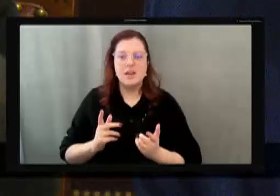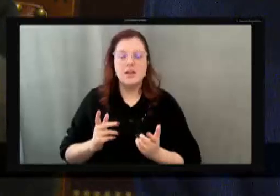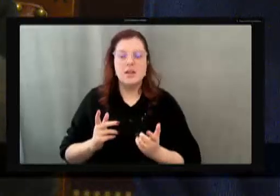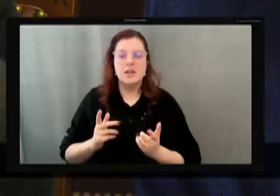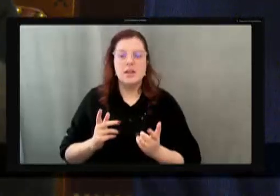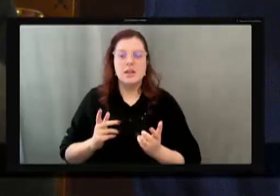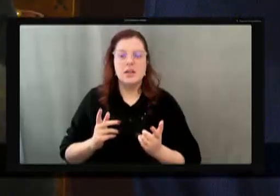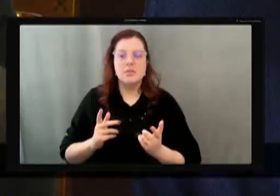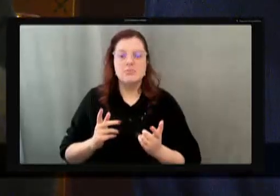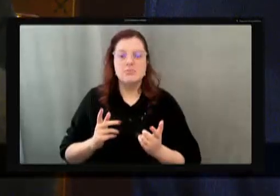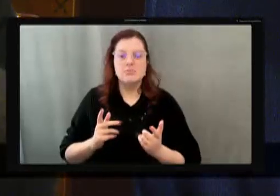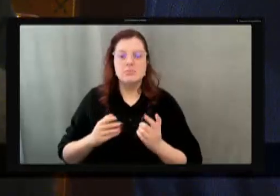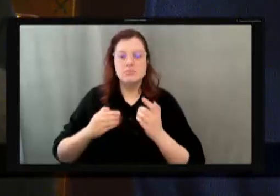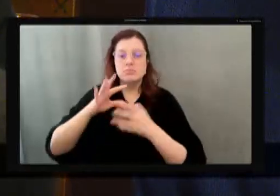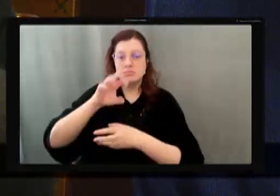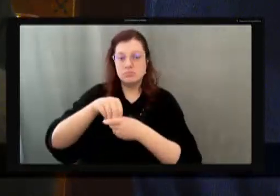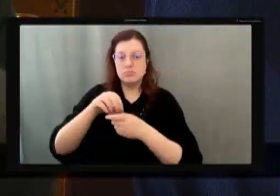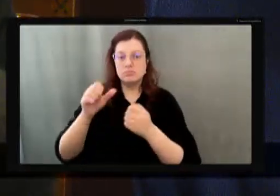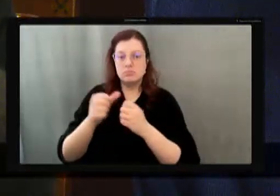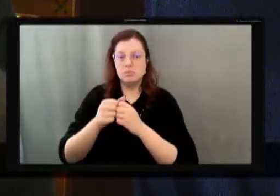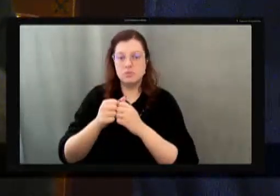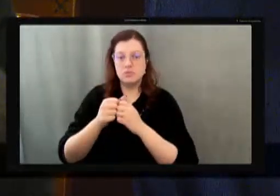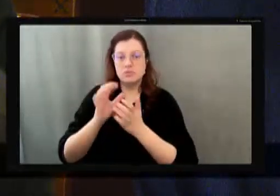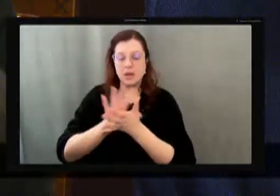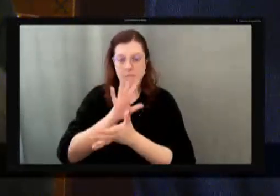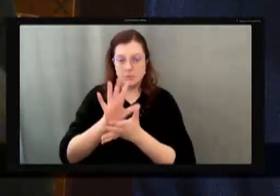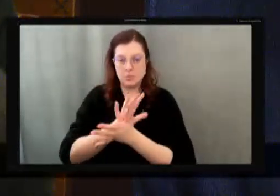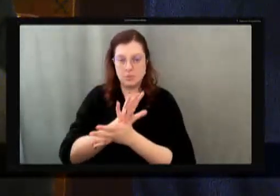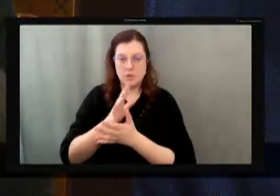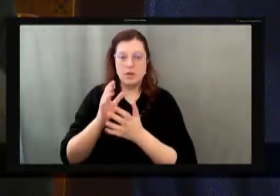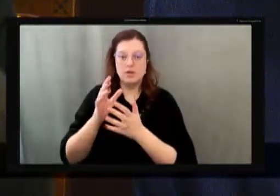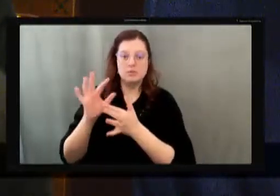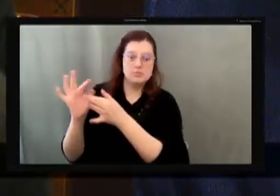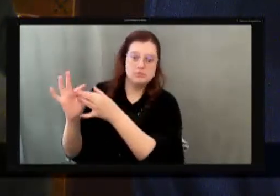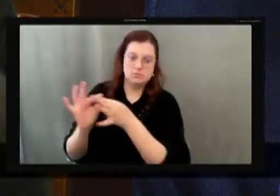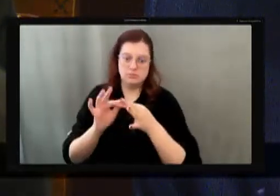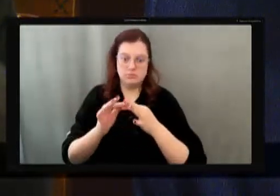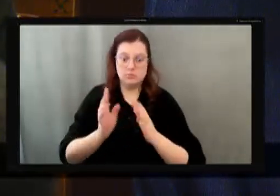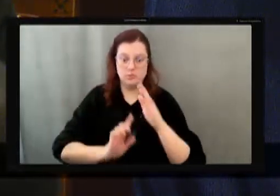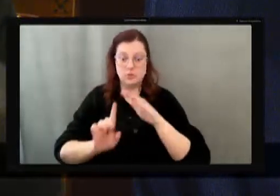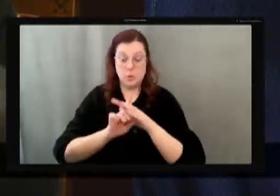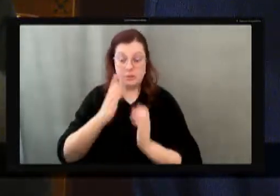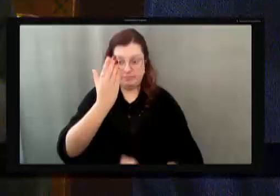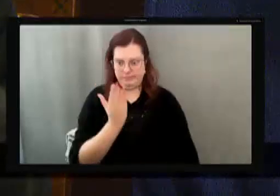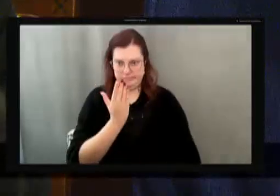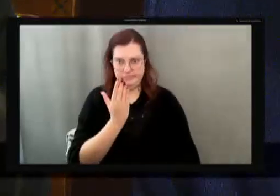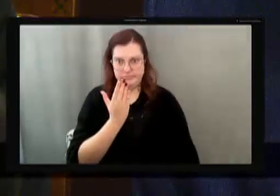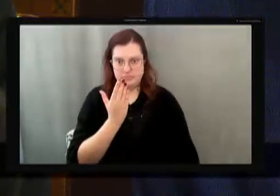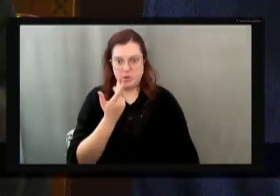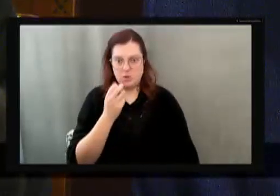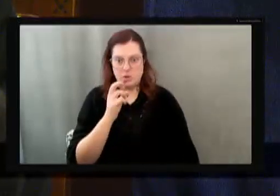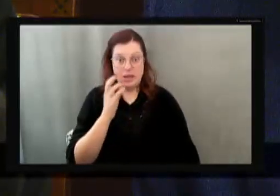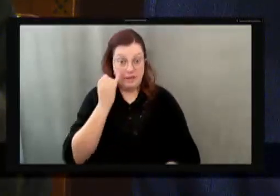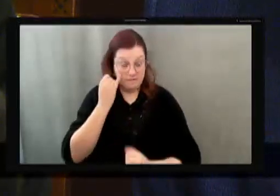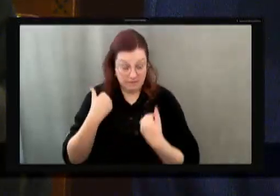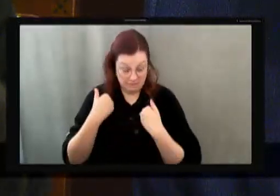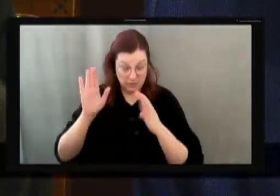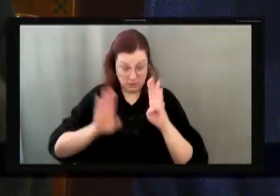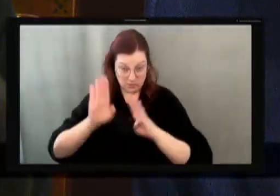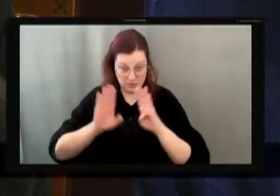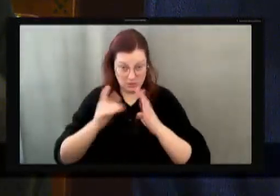on the sheet that came through legislation if there was an auction there, or is that you just put